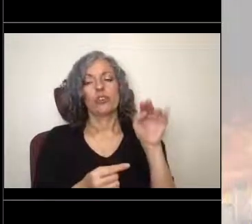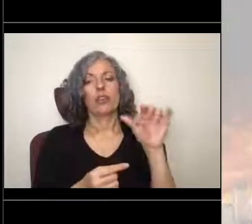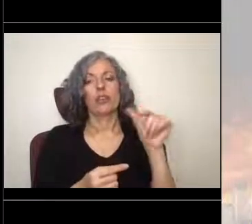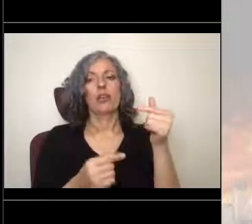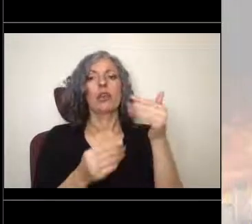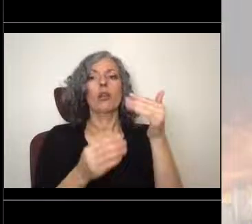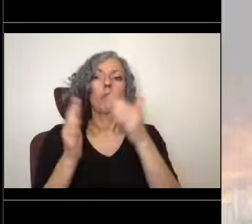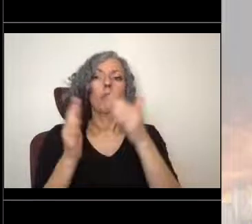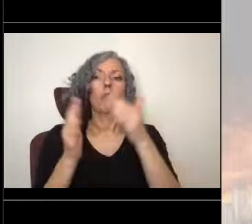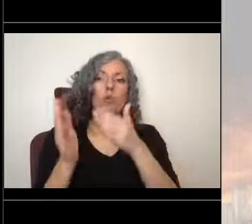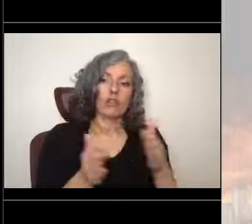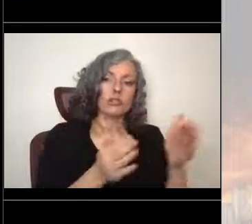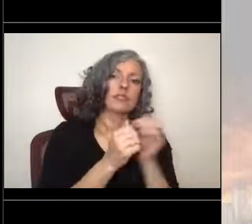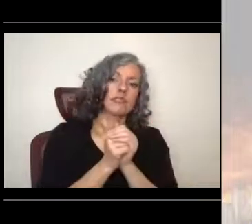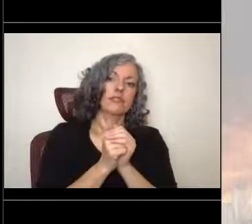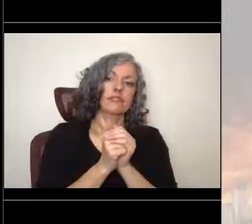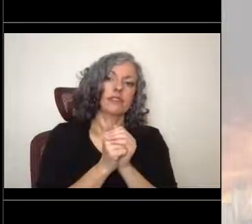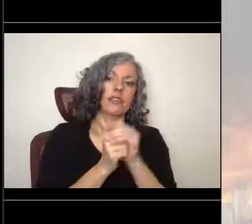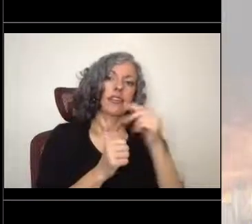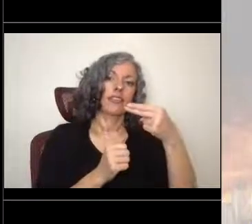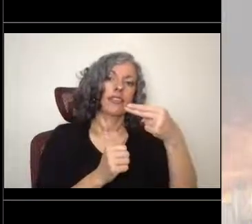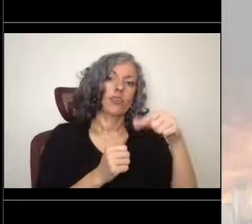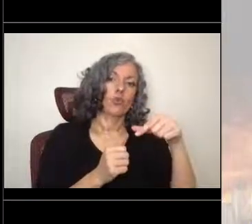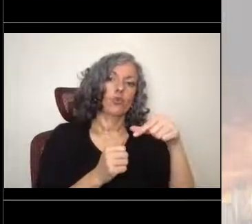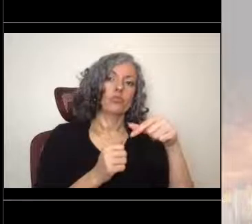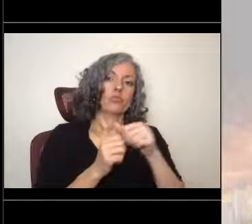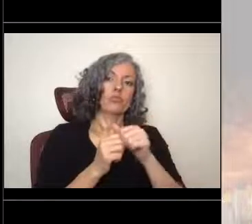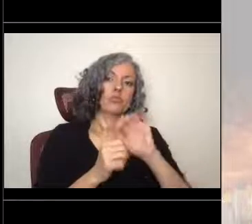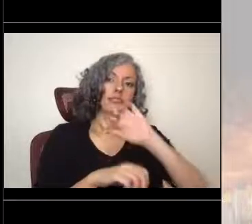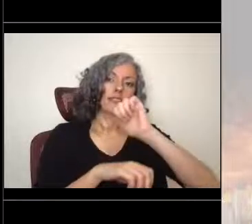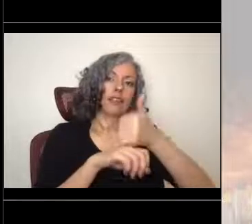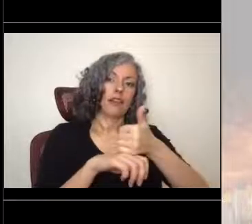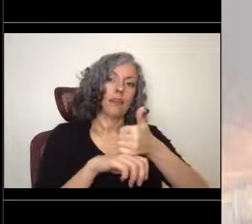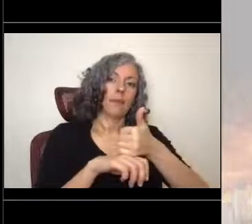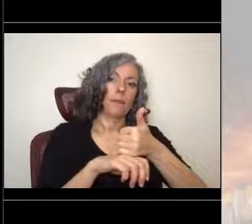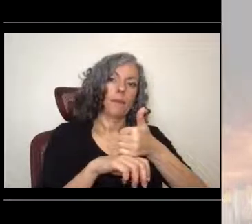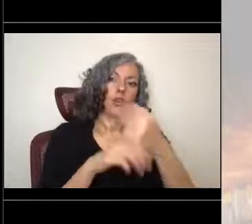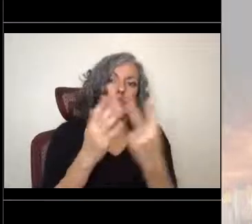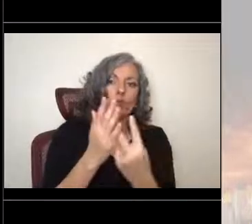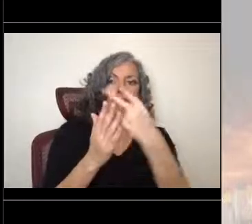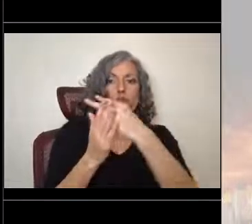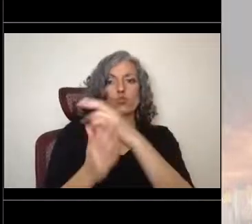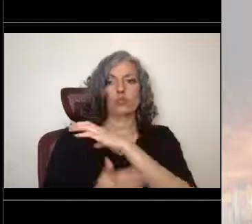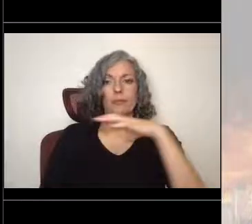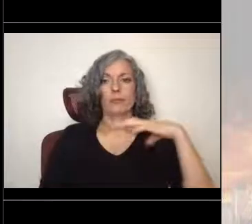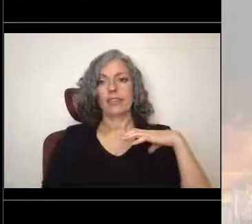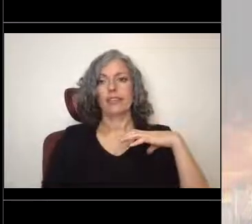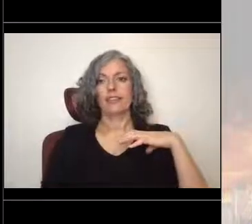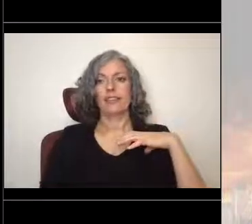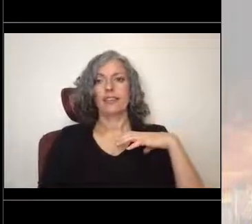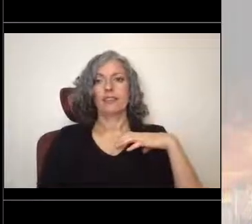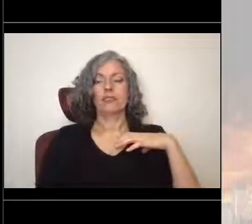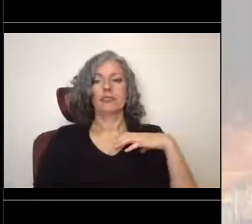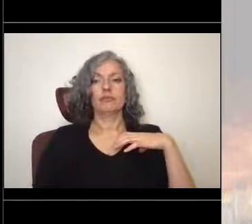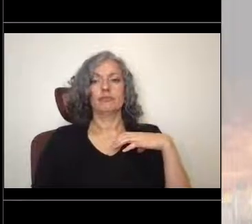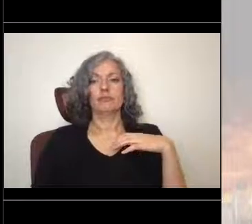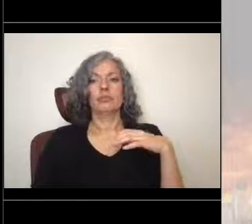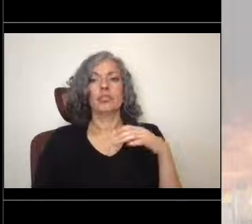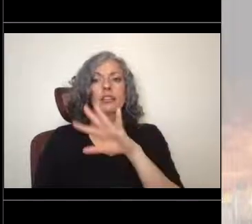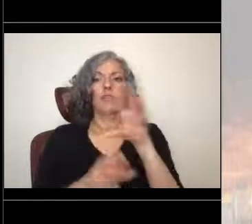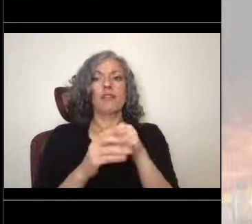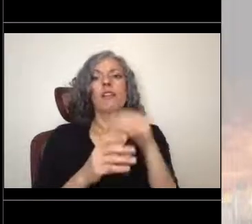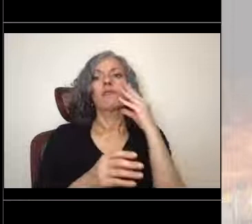Then Headquarters assembles a review committee, which consists of various subject matter experts from Caltrans